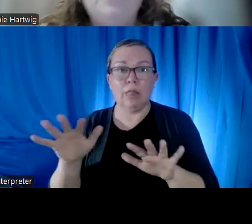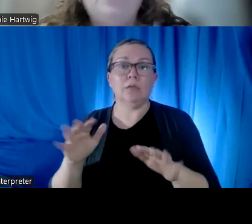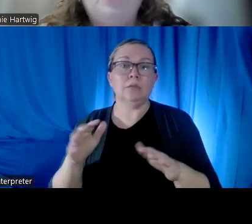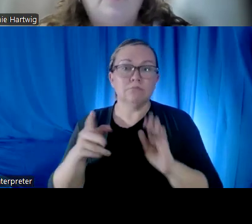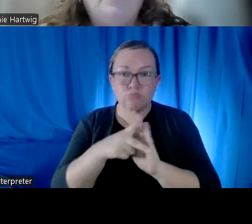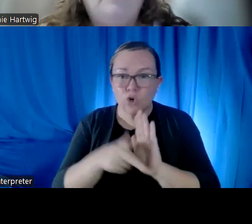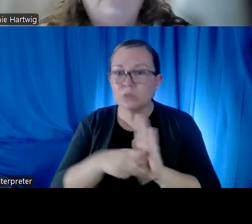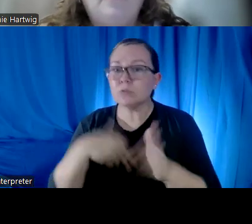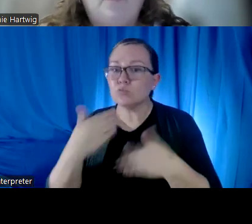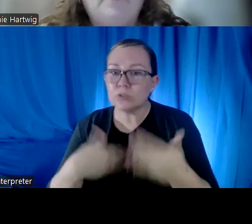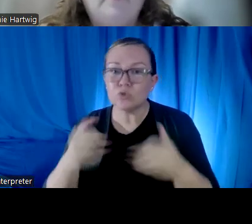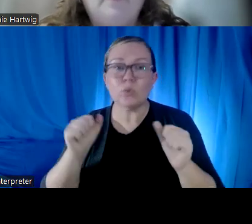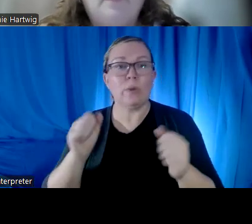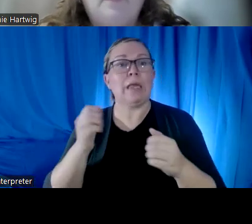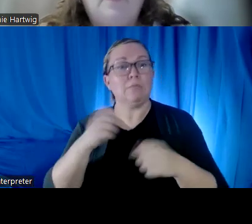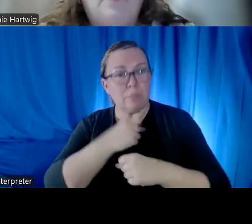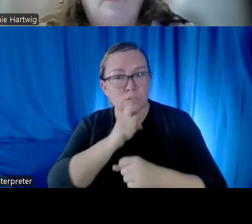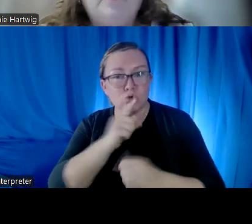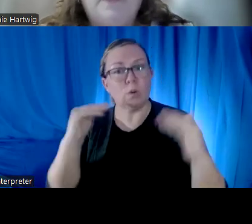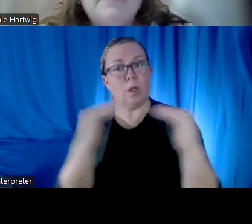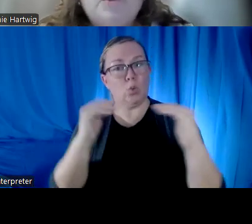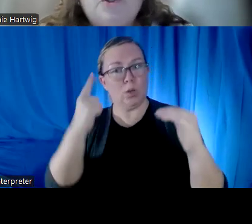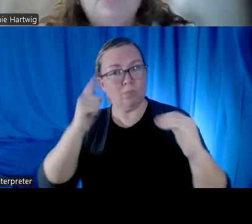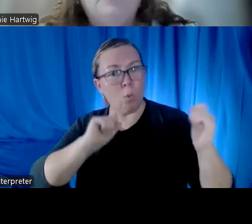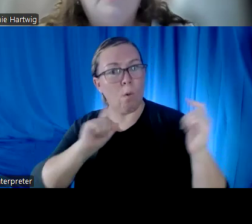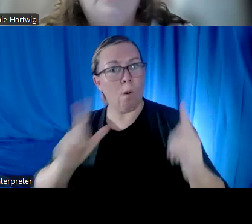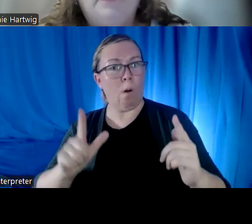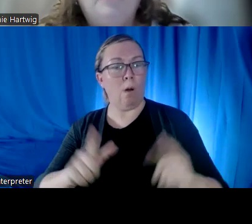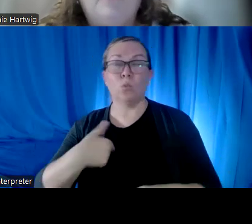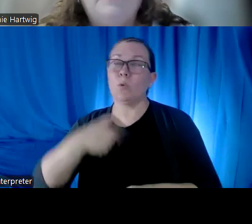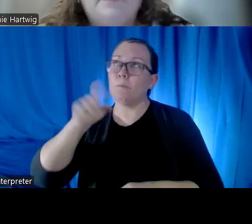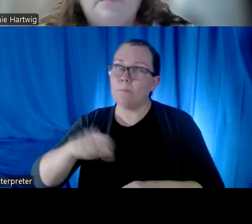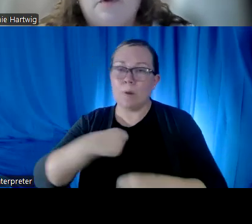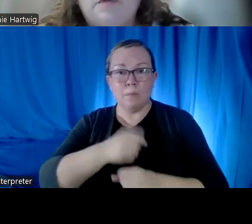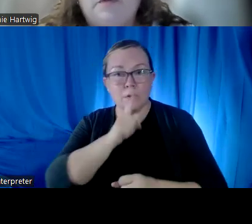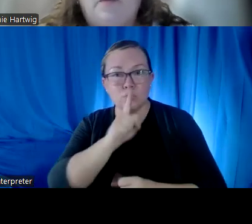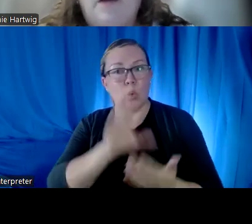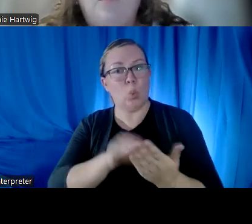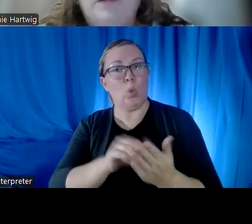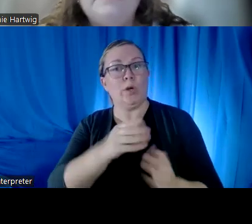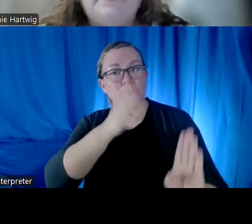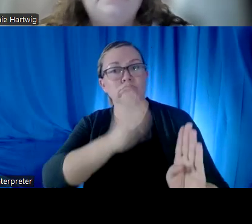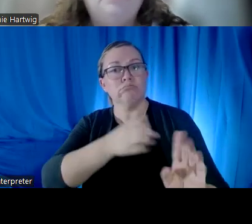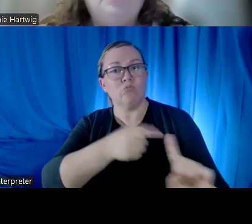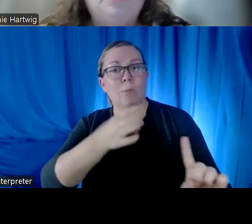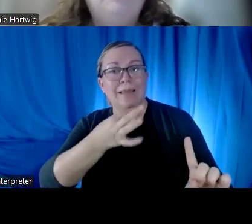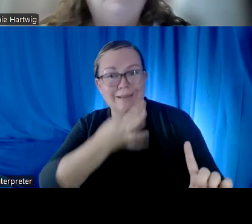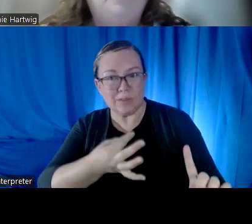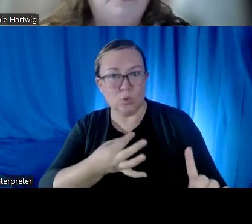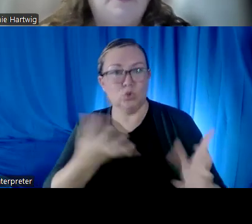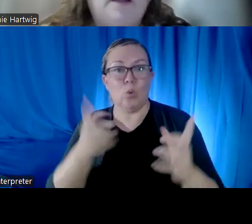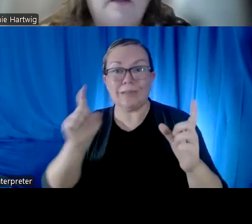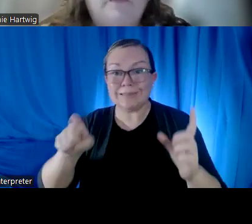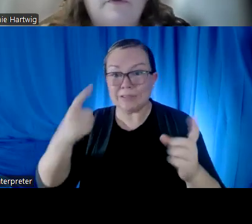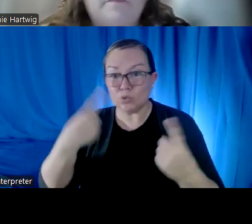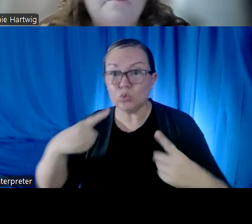can ensure equity for everyone. We must ensure we are learning from the experts about what is needed to achieve a